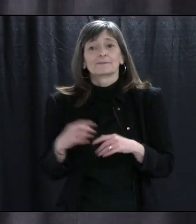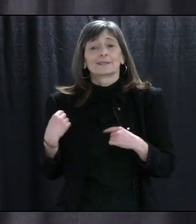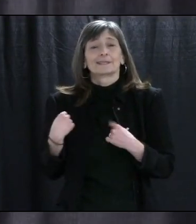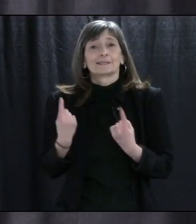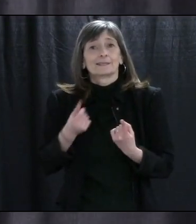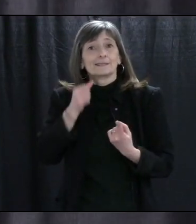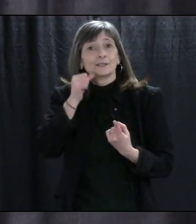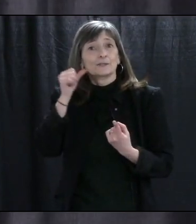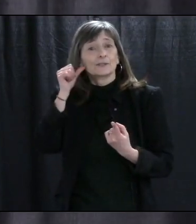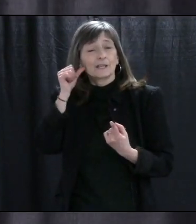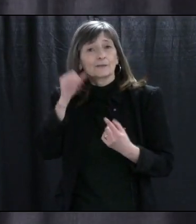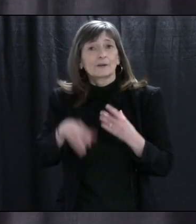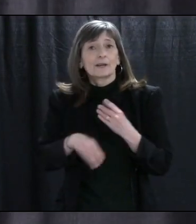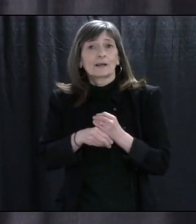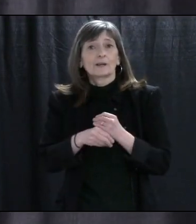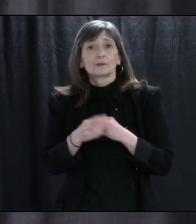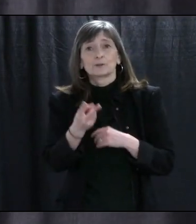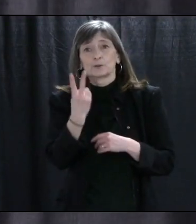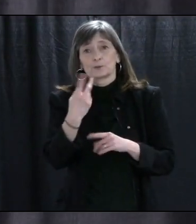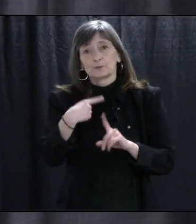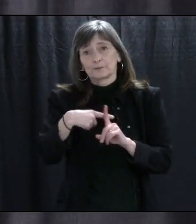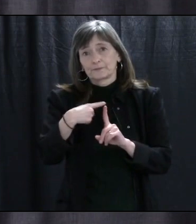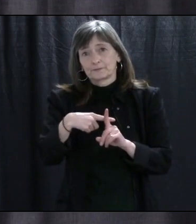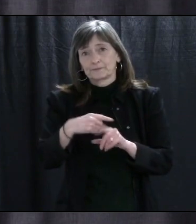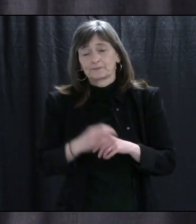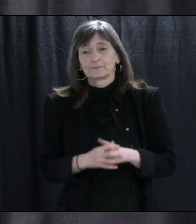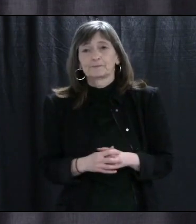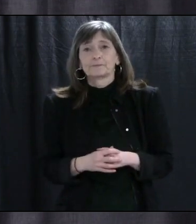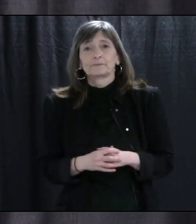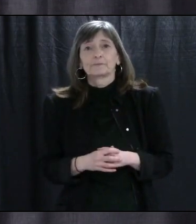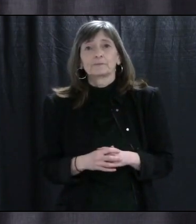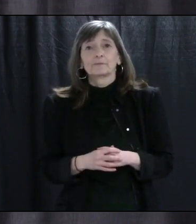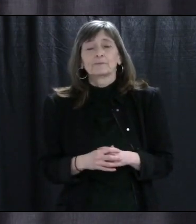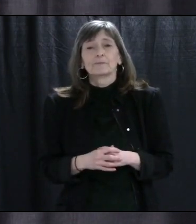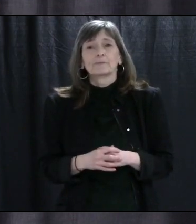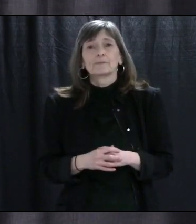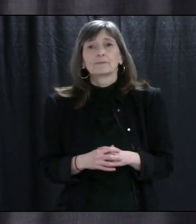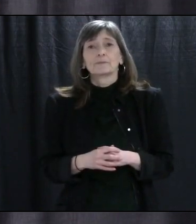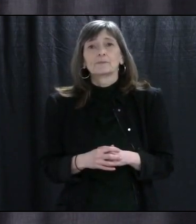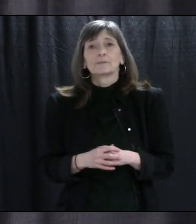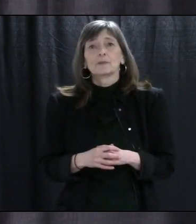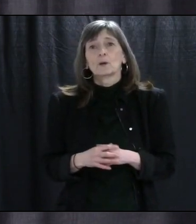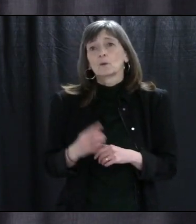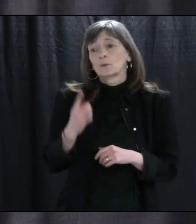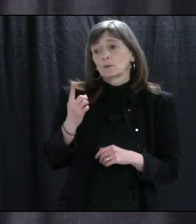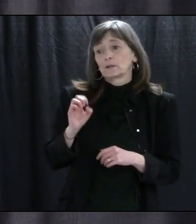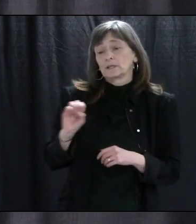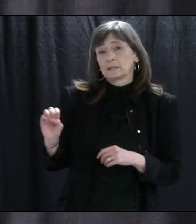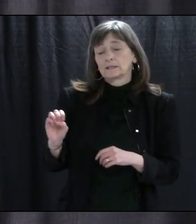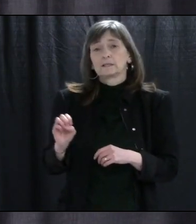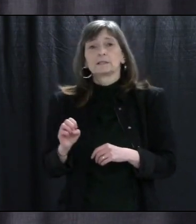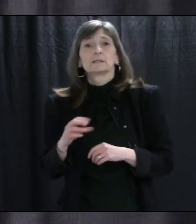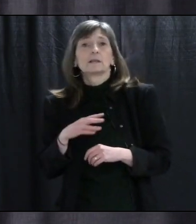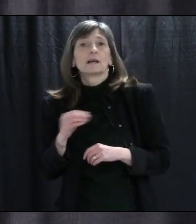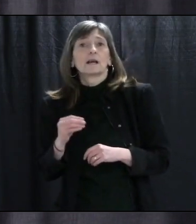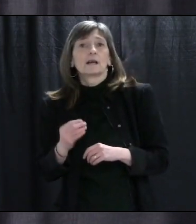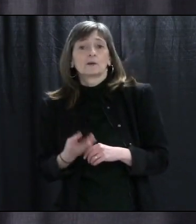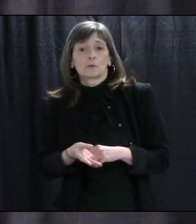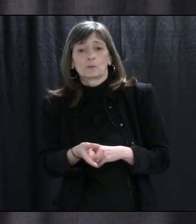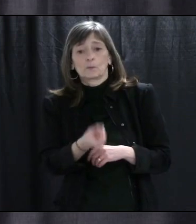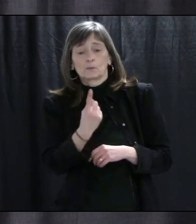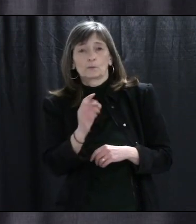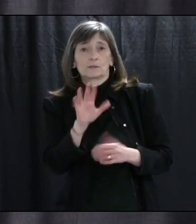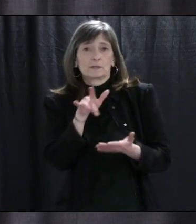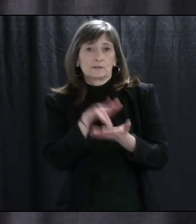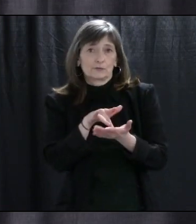media briefing yesterday, we have had 2 new positive cases. These cases are within the Eastern Health Region and Central